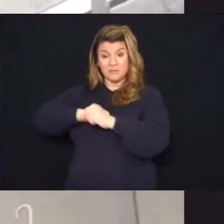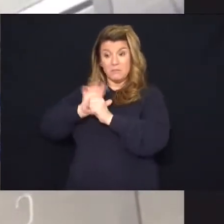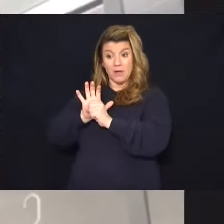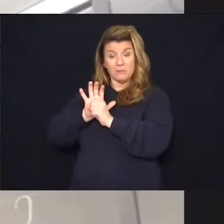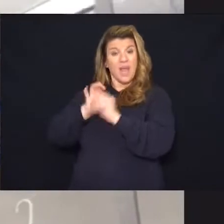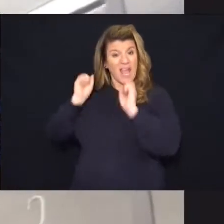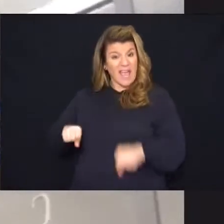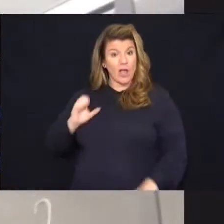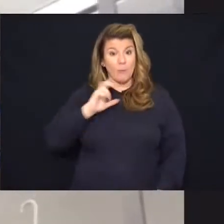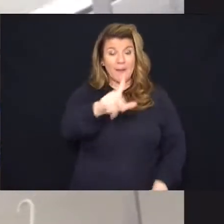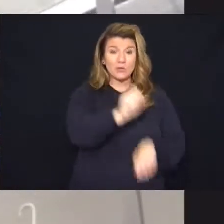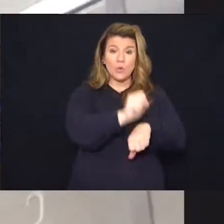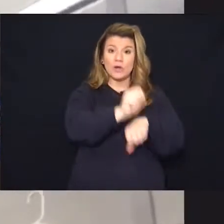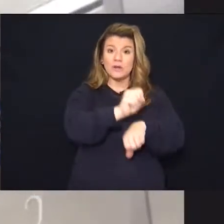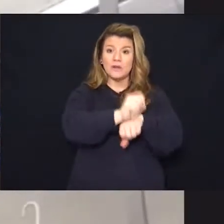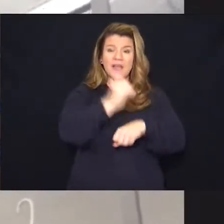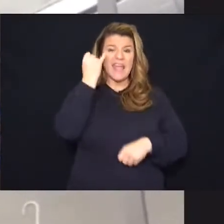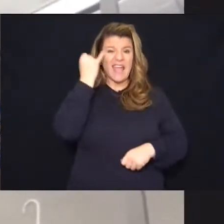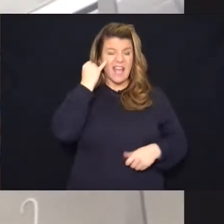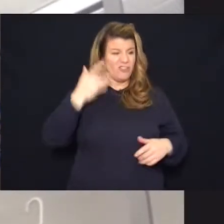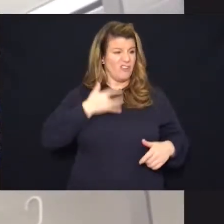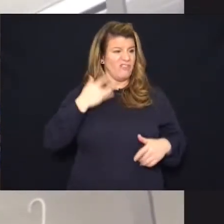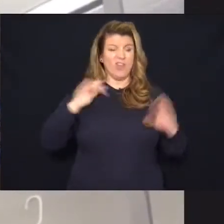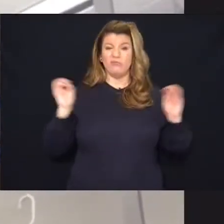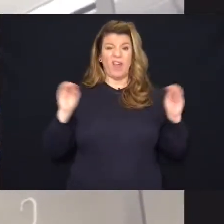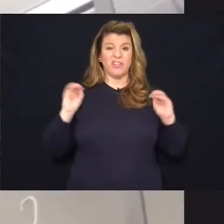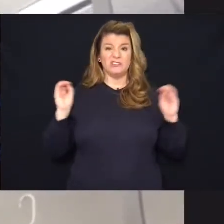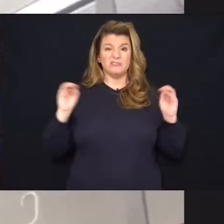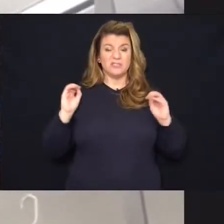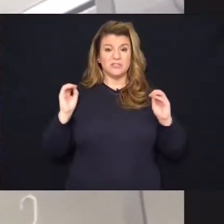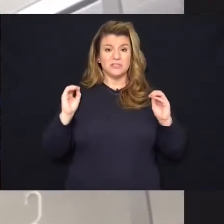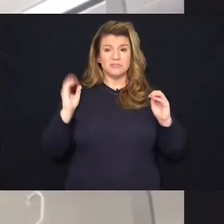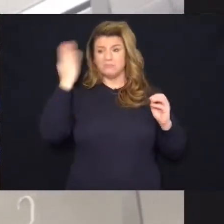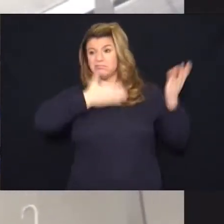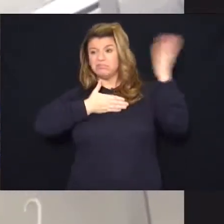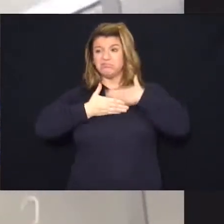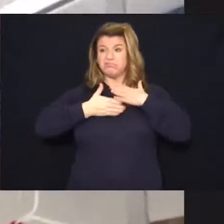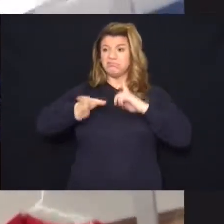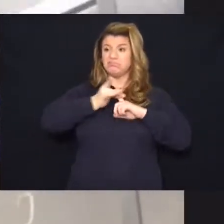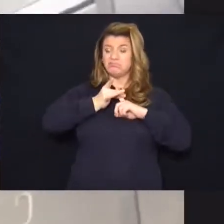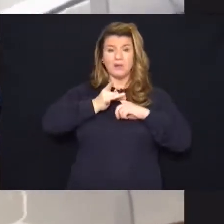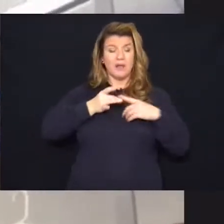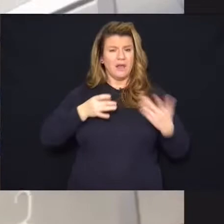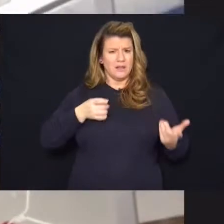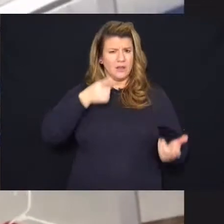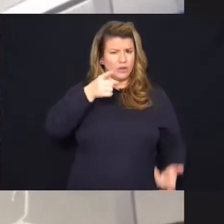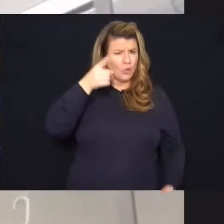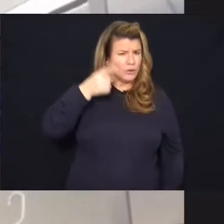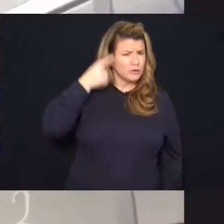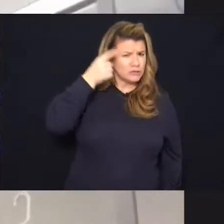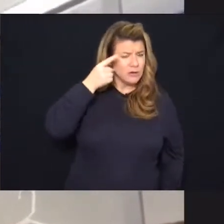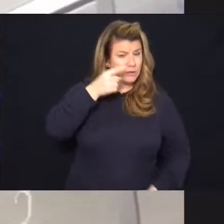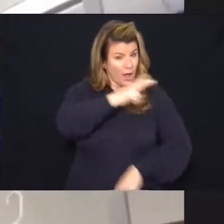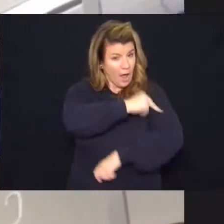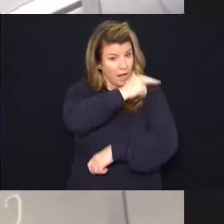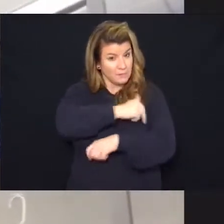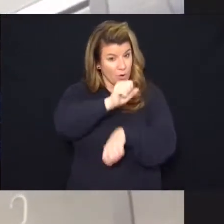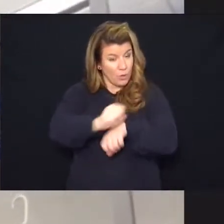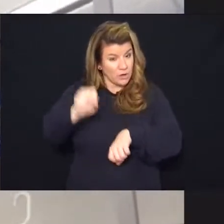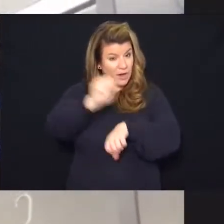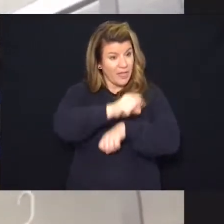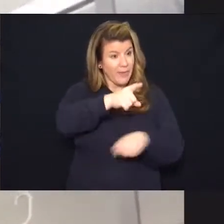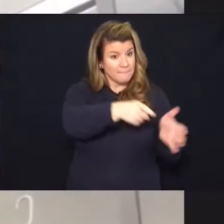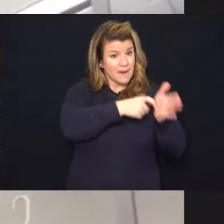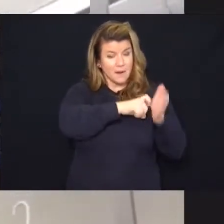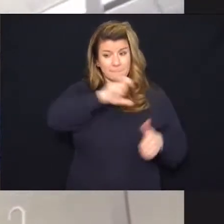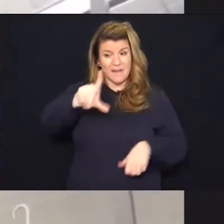back to work if they're asymptomatic. And I'm wondering if our medical team here has any concerns about hospital workers being mandated to go